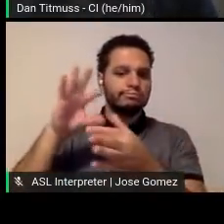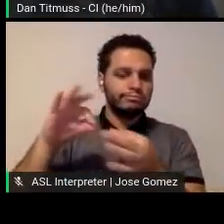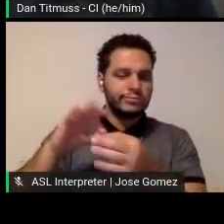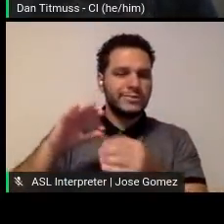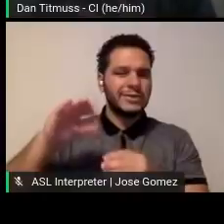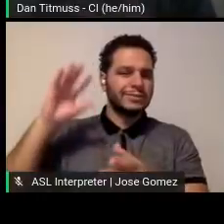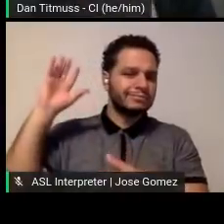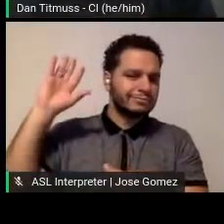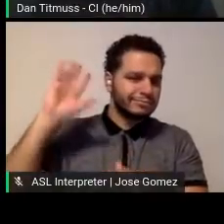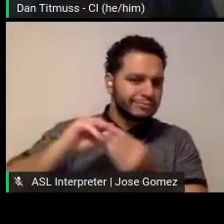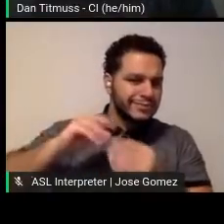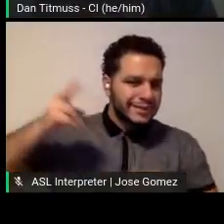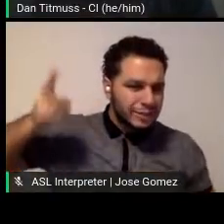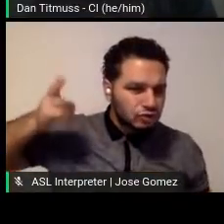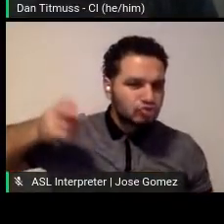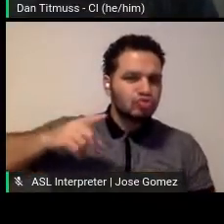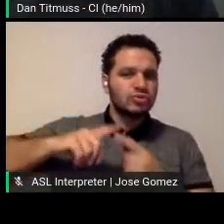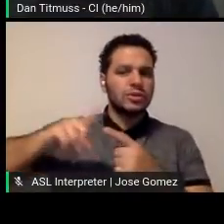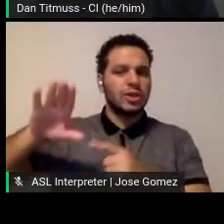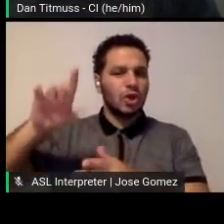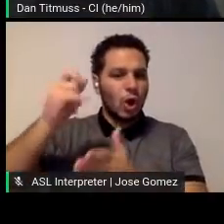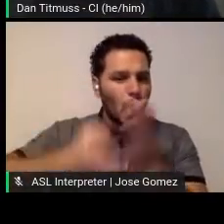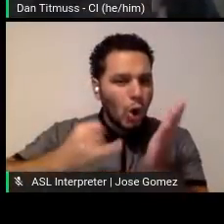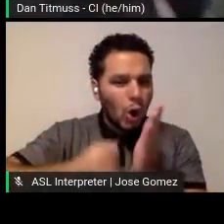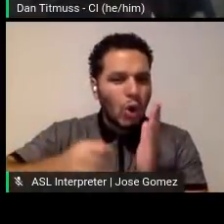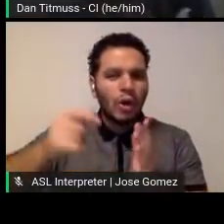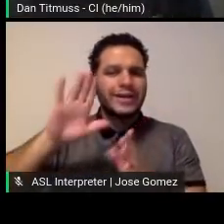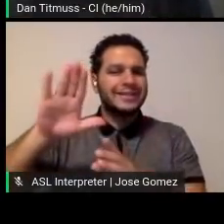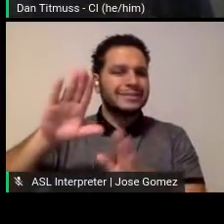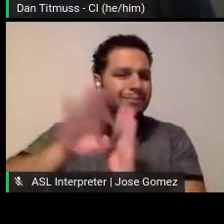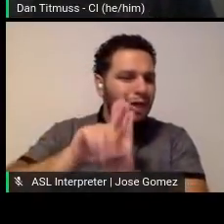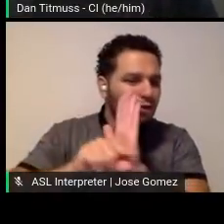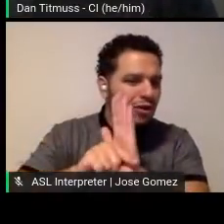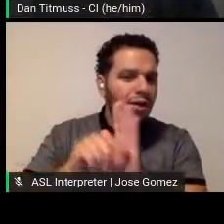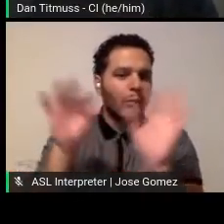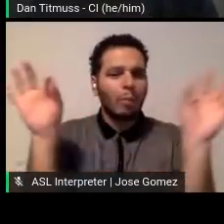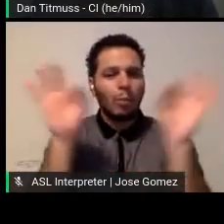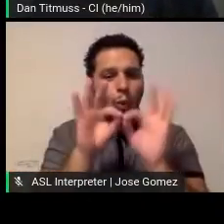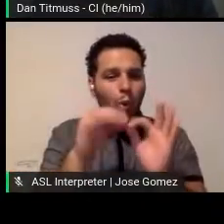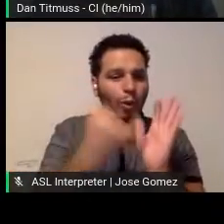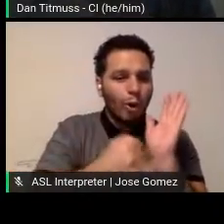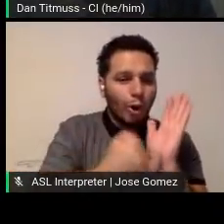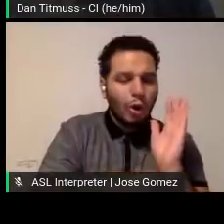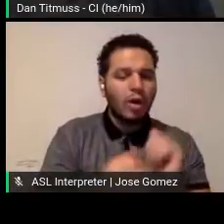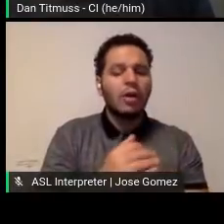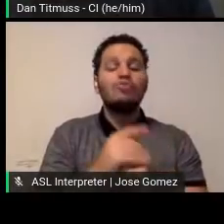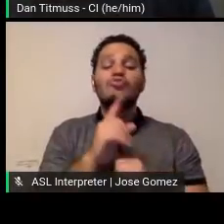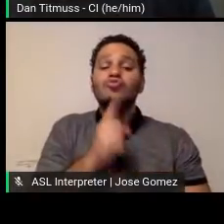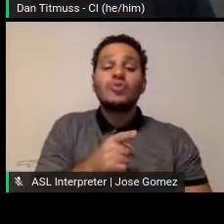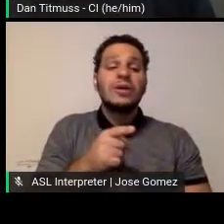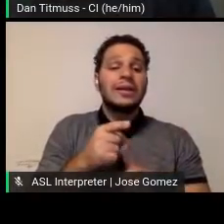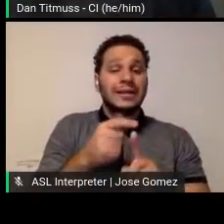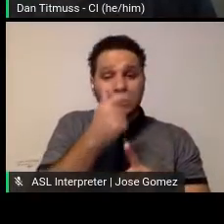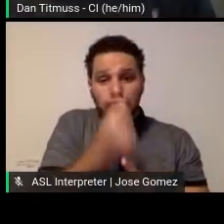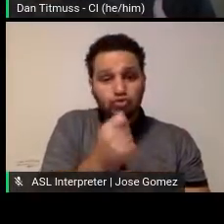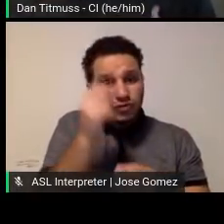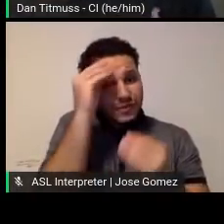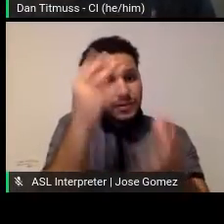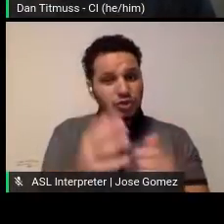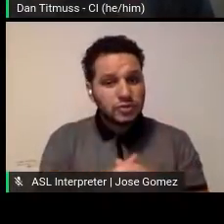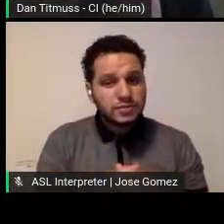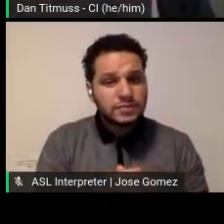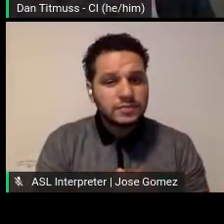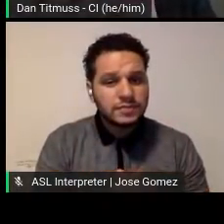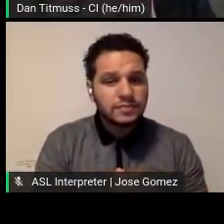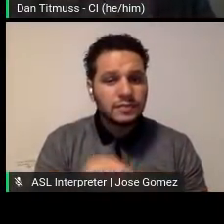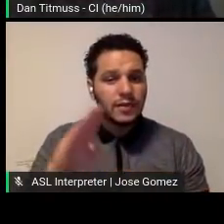history of the artist and, you know, important pieces. Really interesting information,